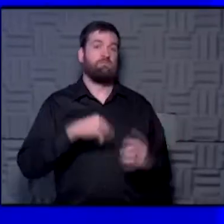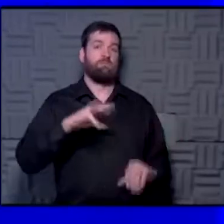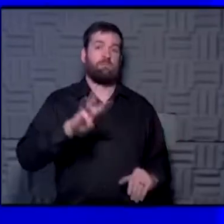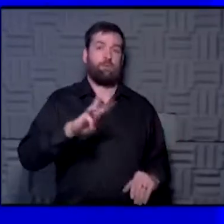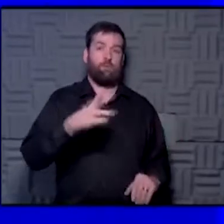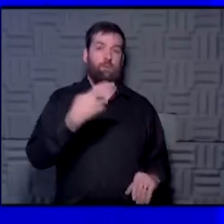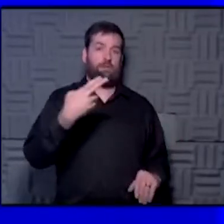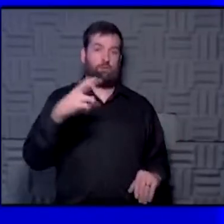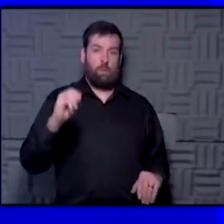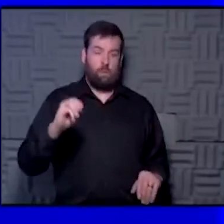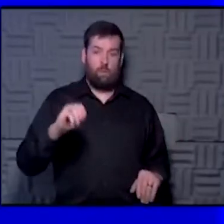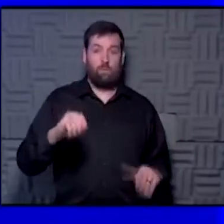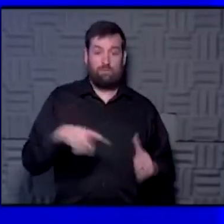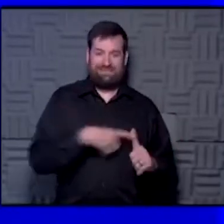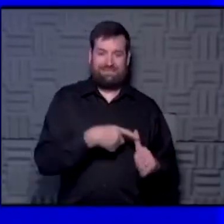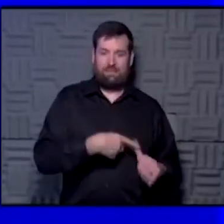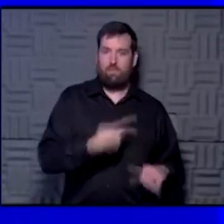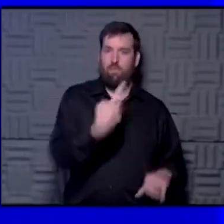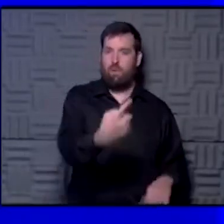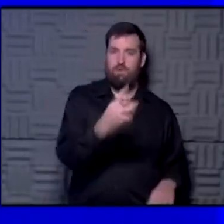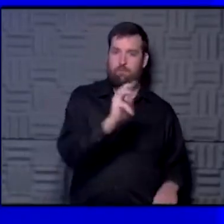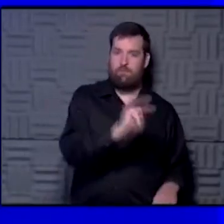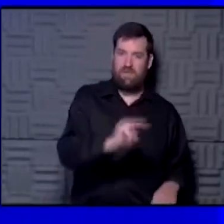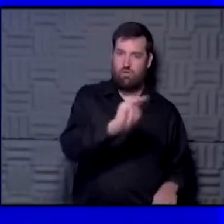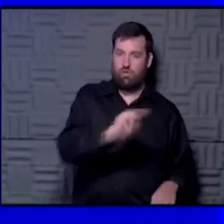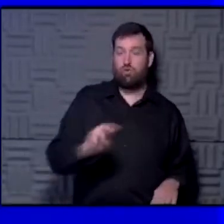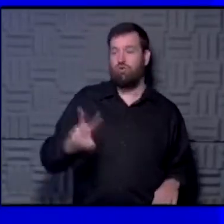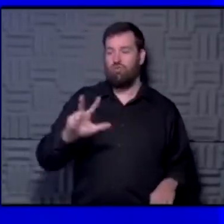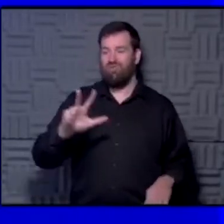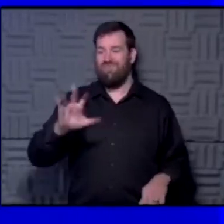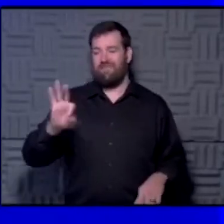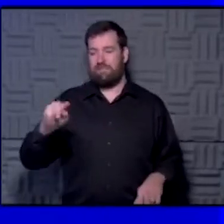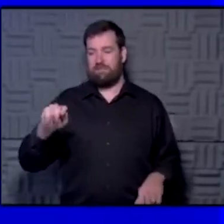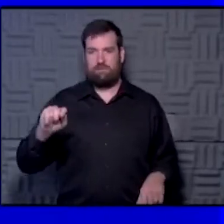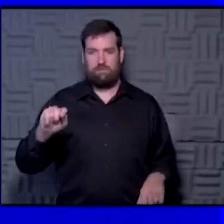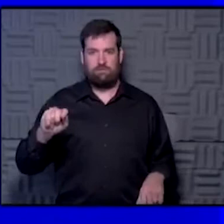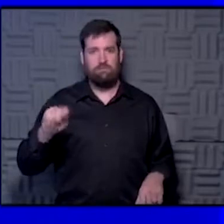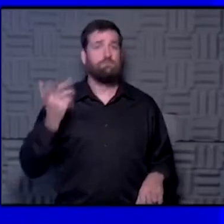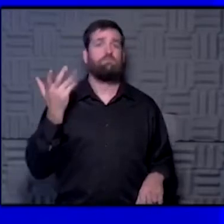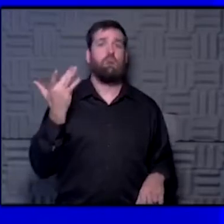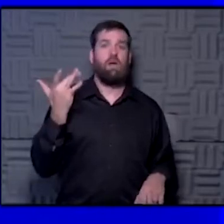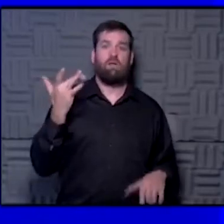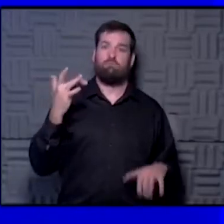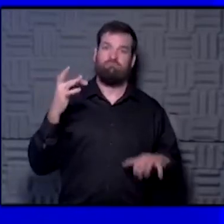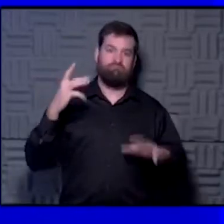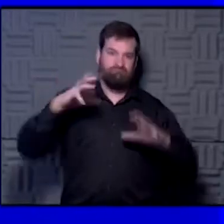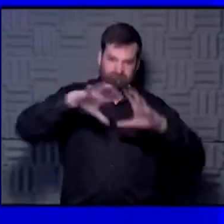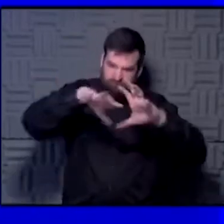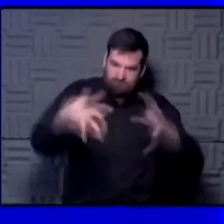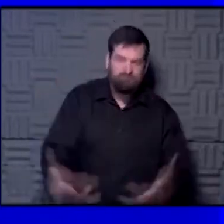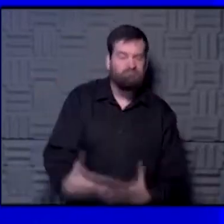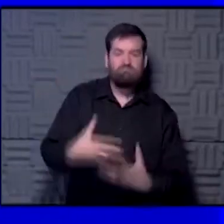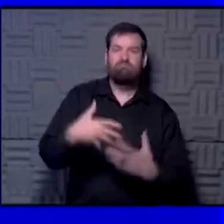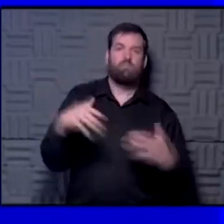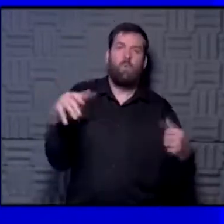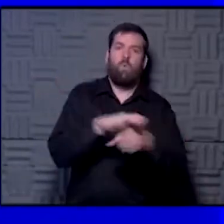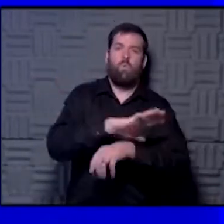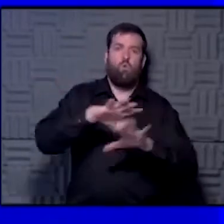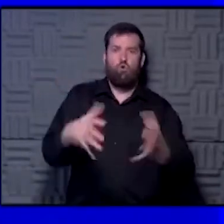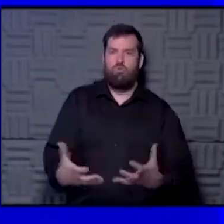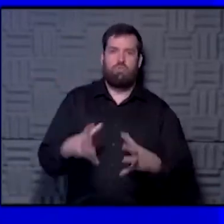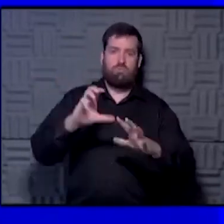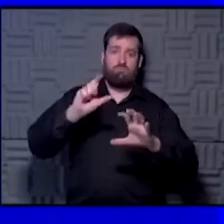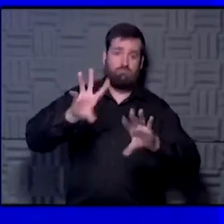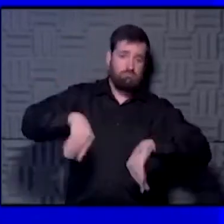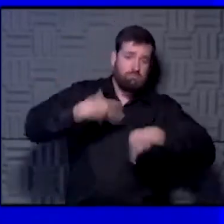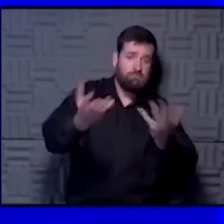Organization originally said 1 meter or 3 feet, and that's because the populations, the whole world that they have to give advice